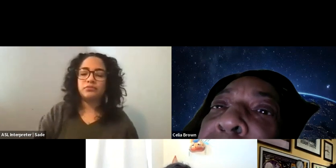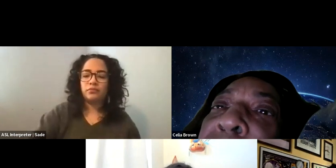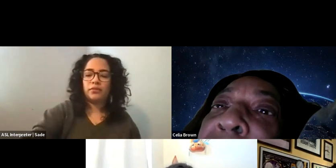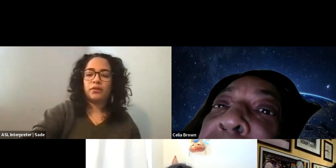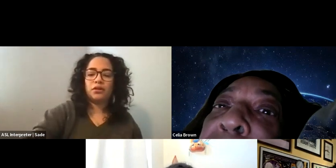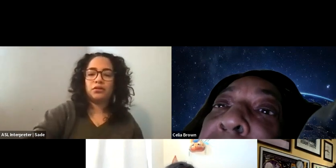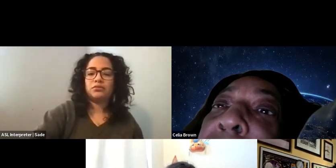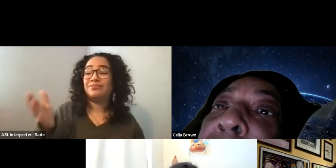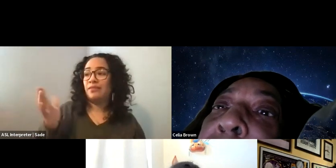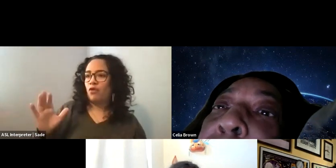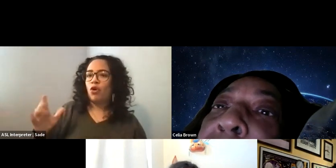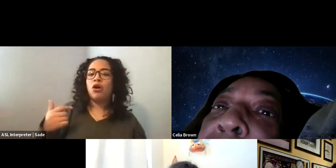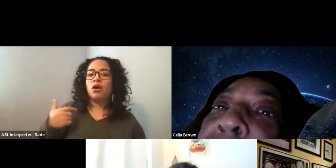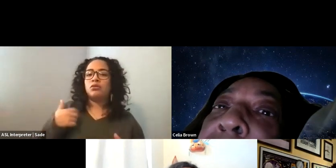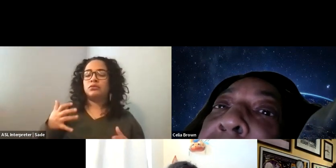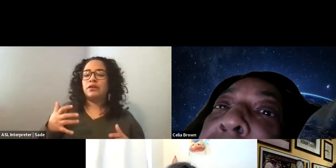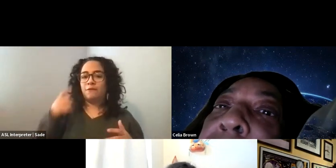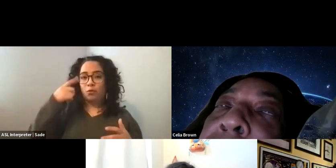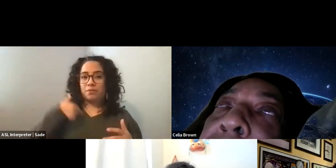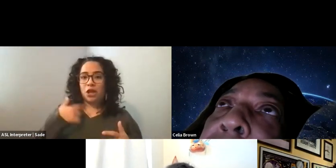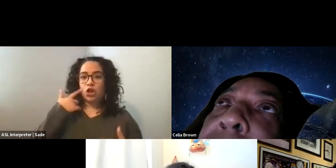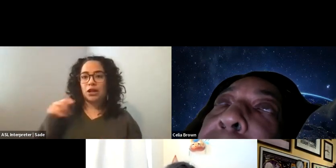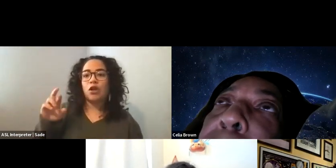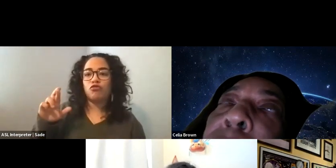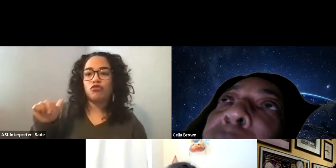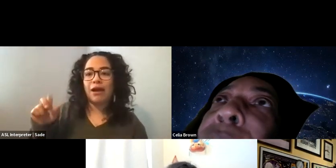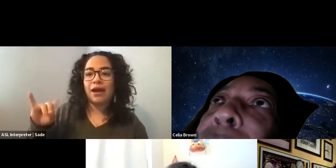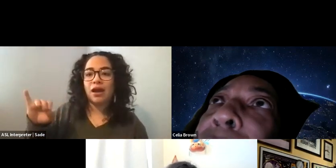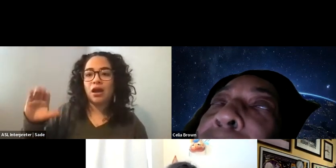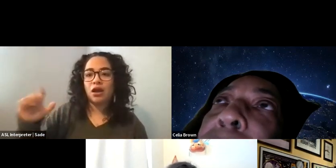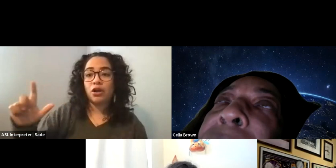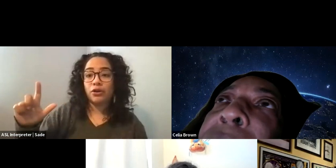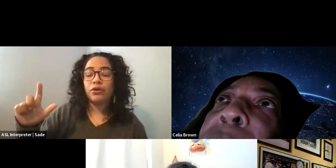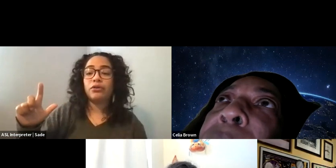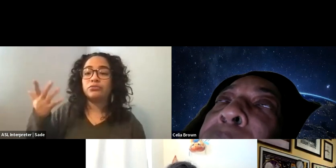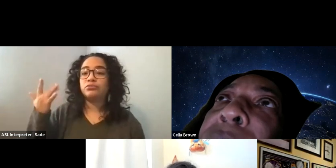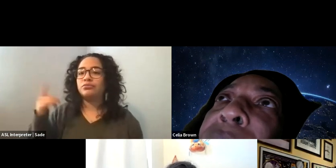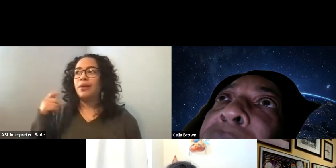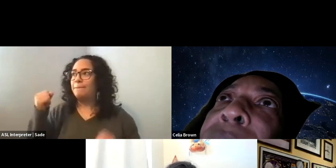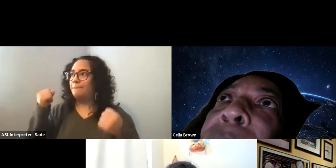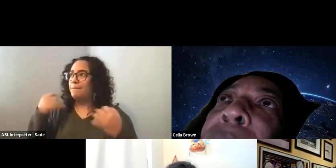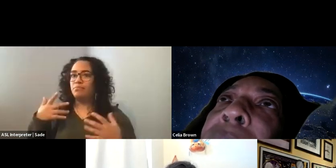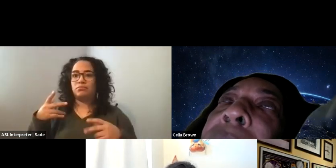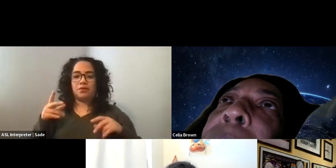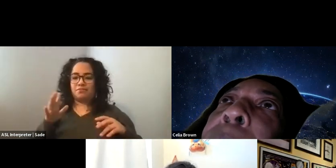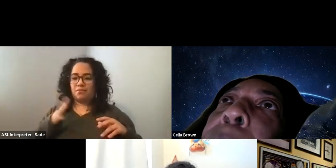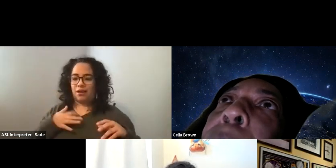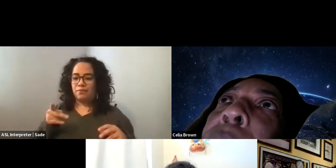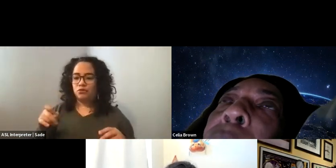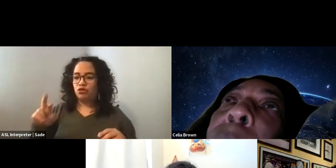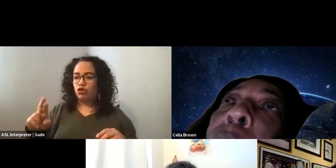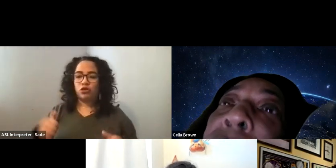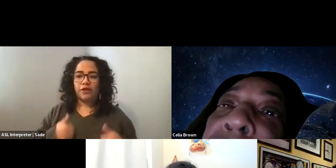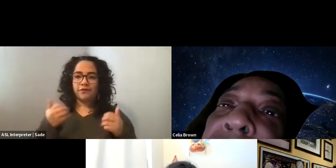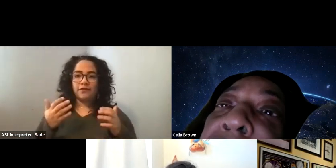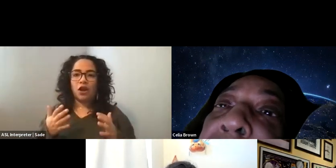very radical because most of my peers or survivors were